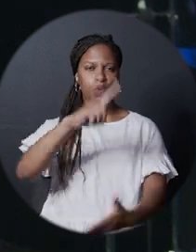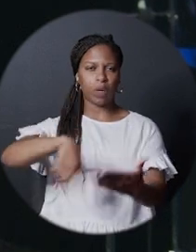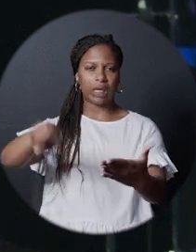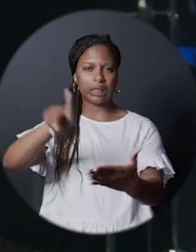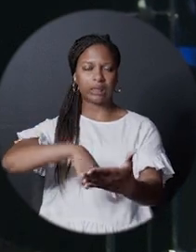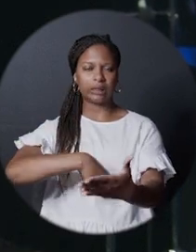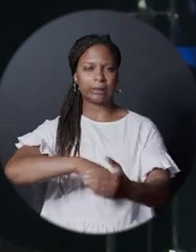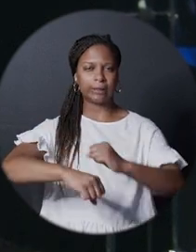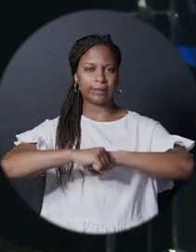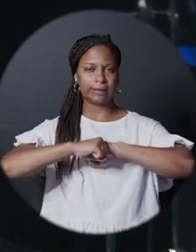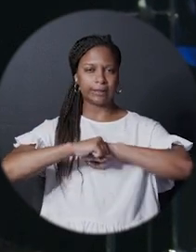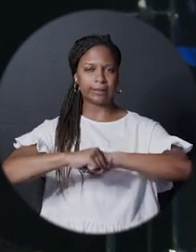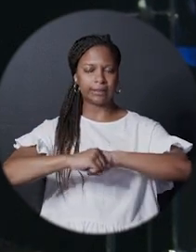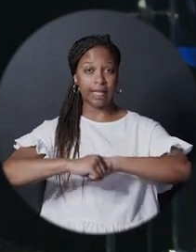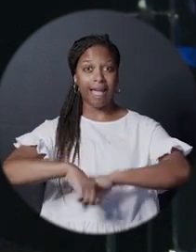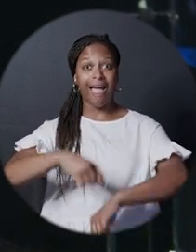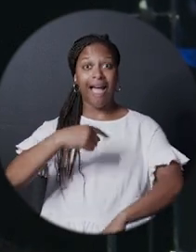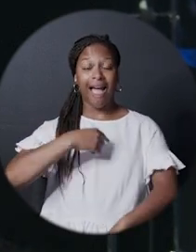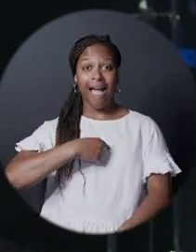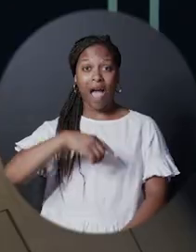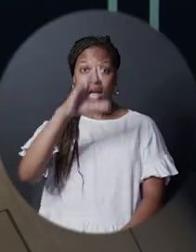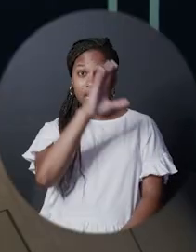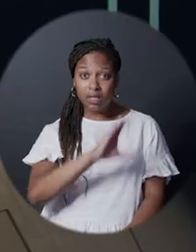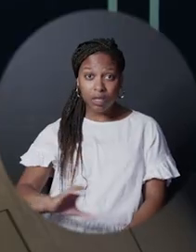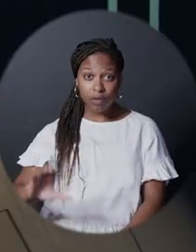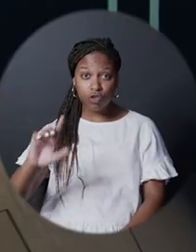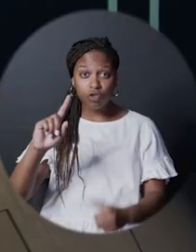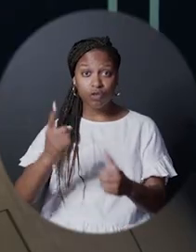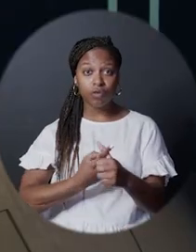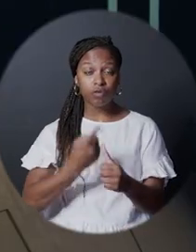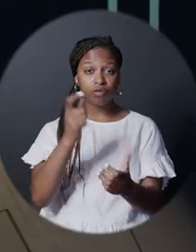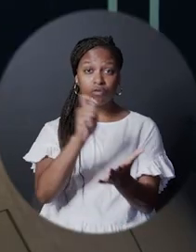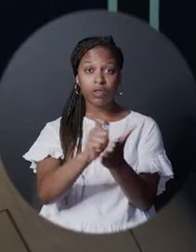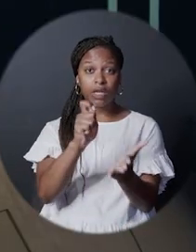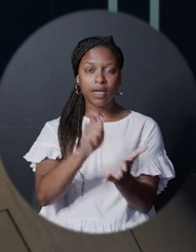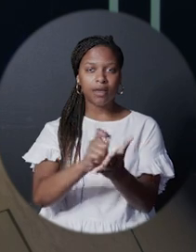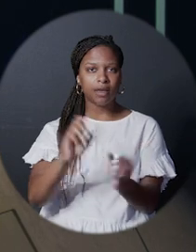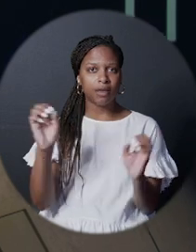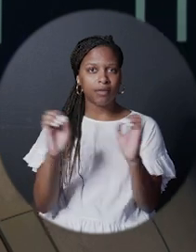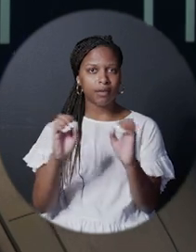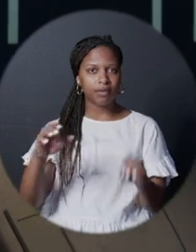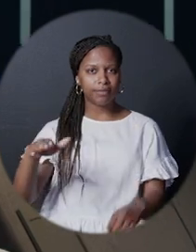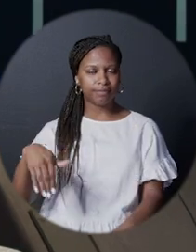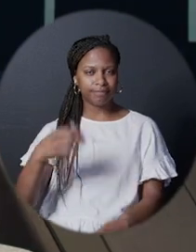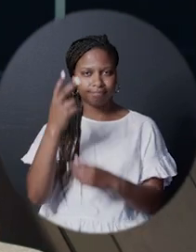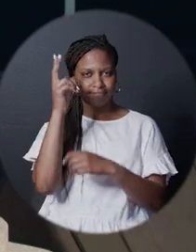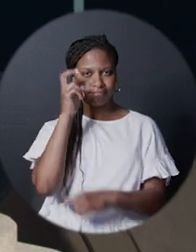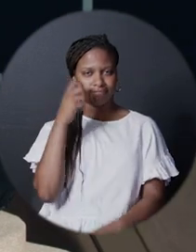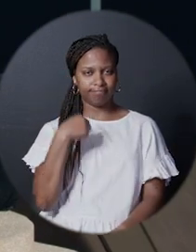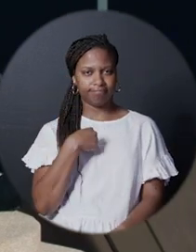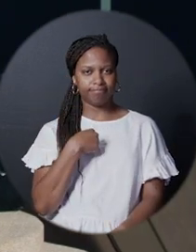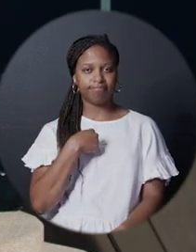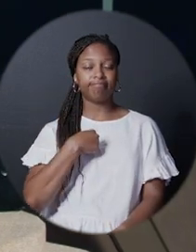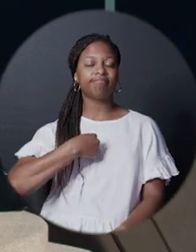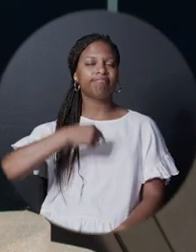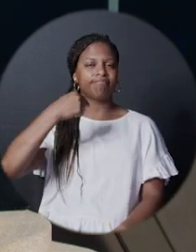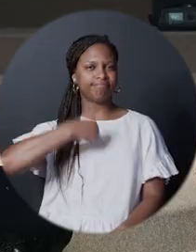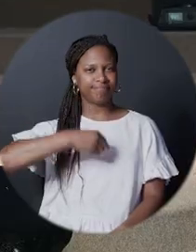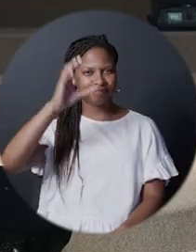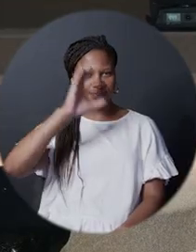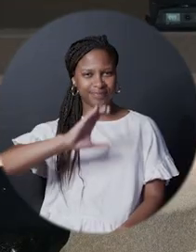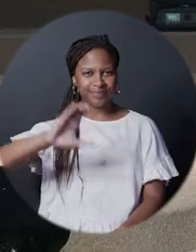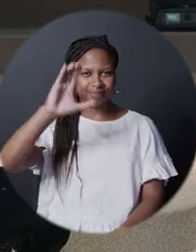face of a criticism, we get defensive. And I've discovered, this is your first note if you haven't taken a note yet. Listen to